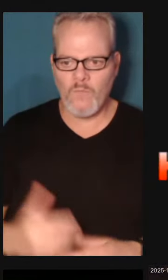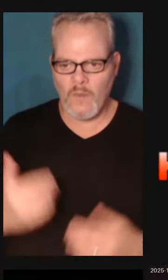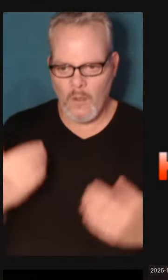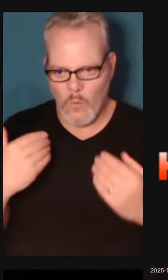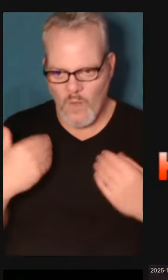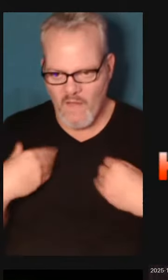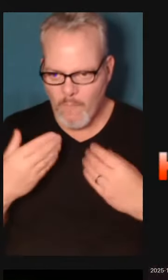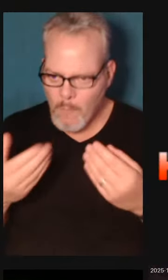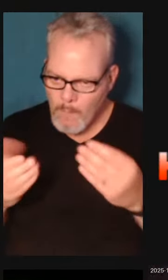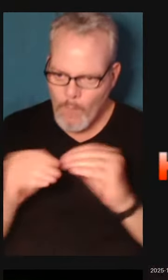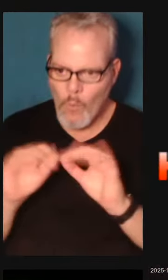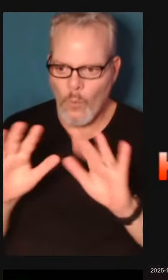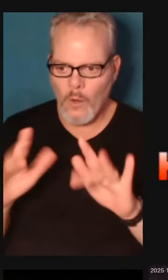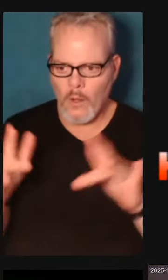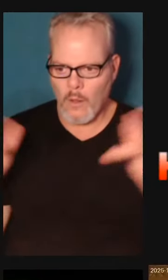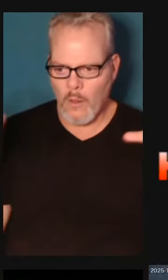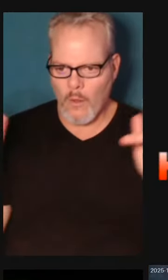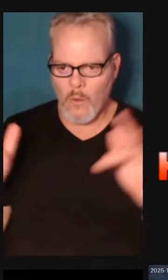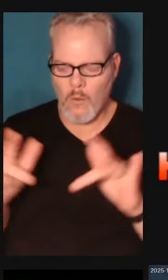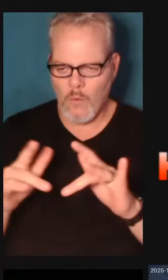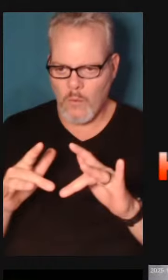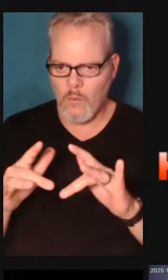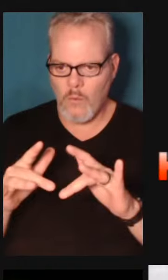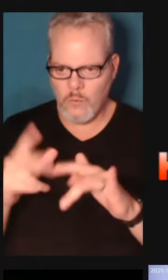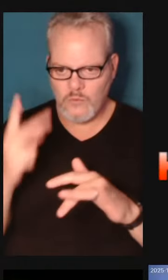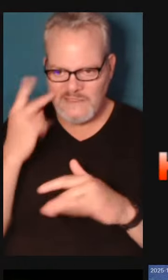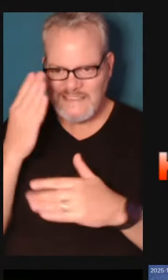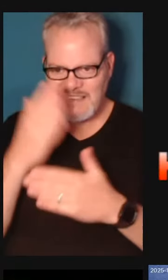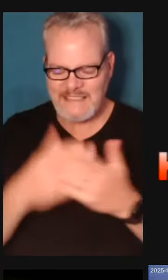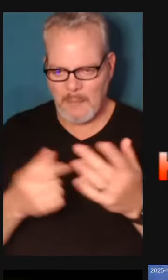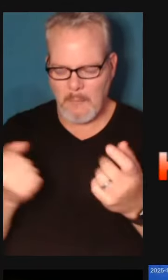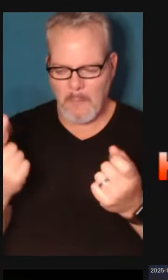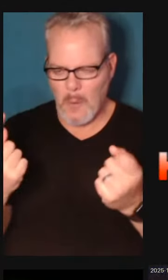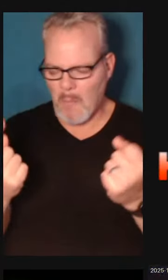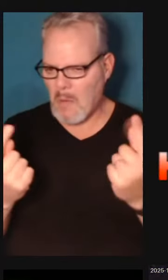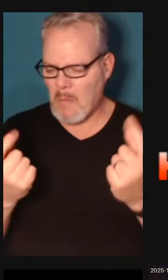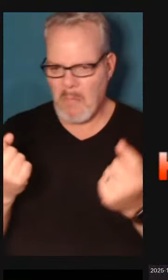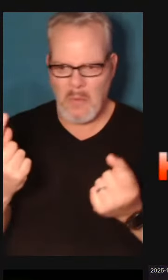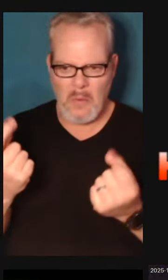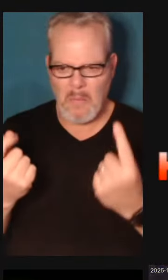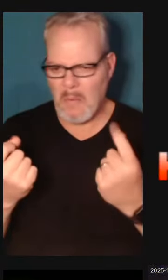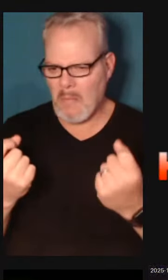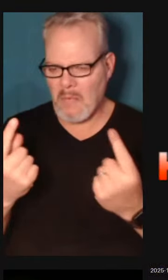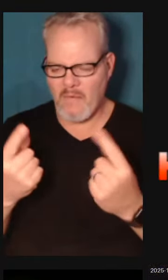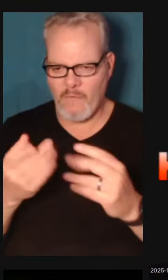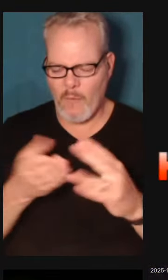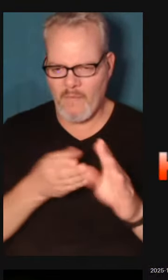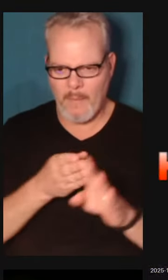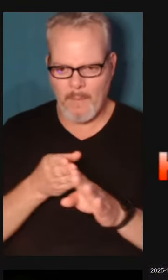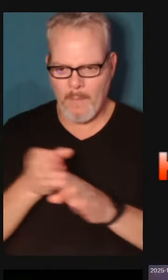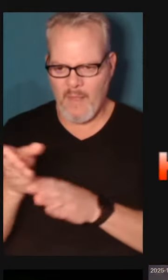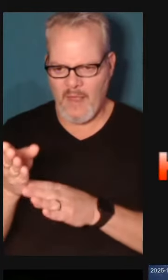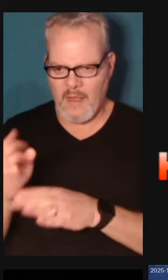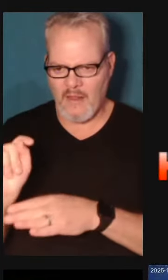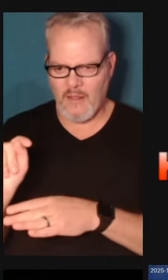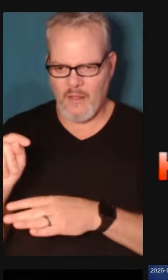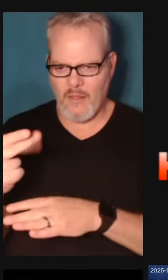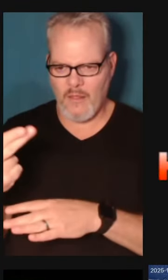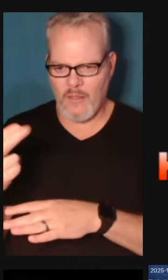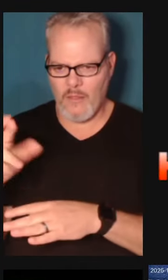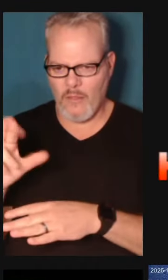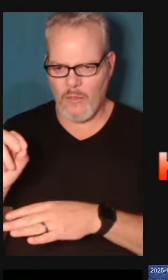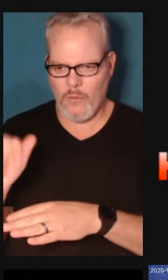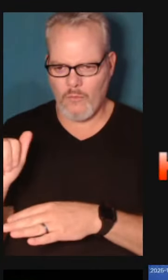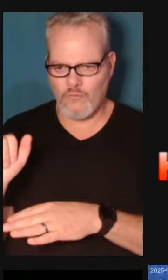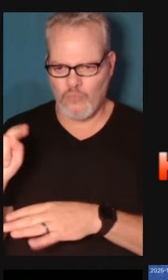and even some spatter coming from the main throat over here, further to the left. Even